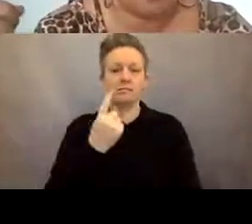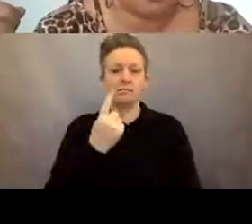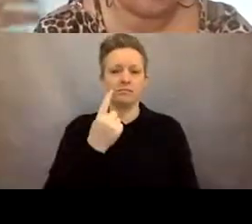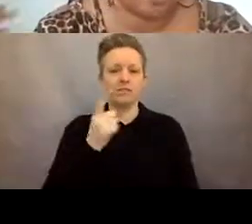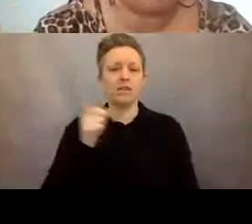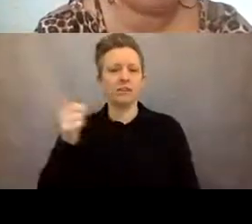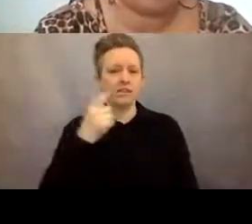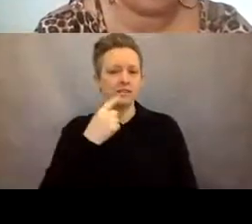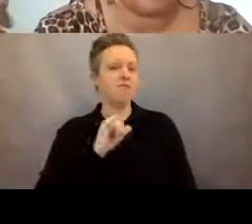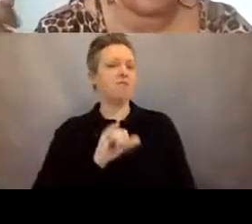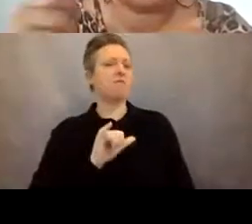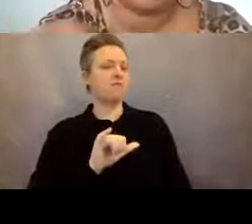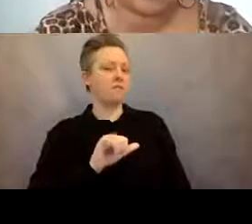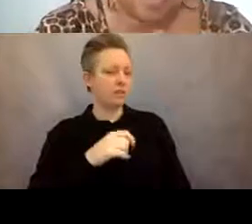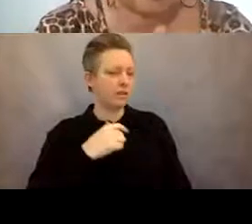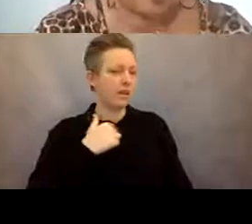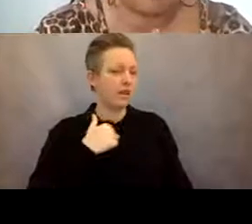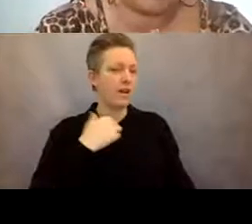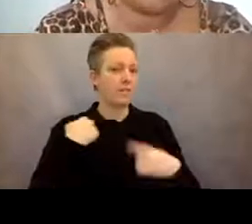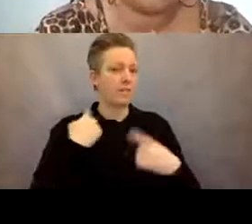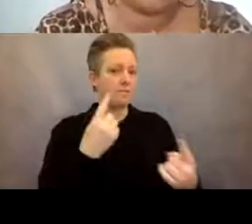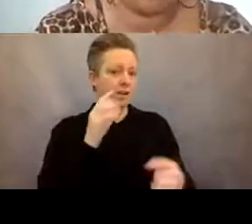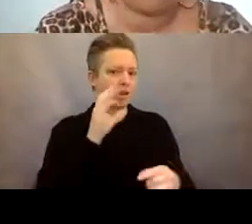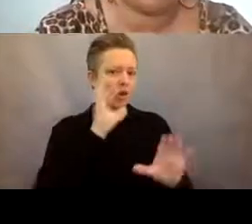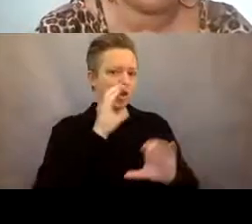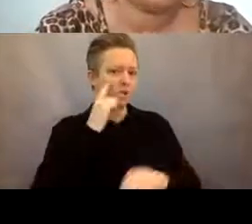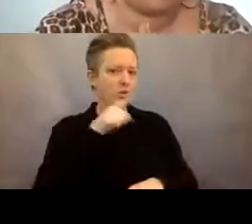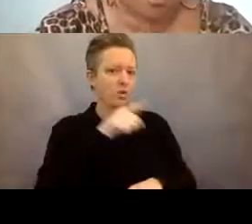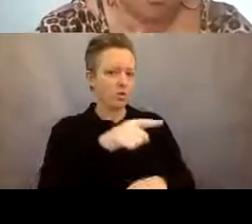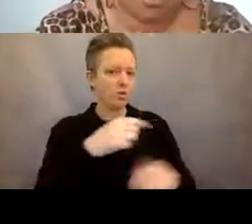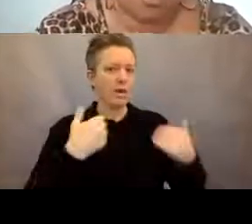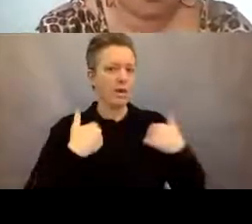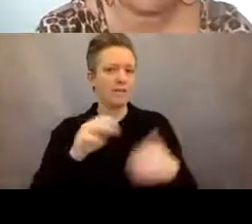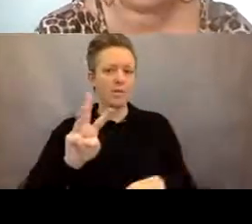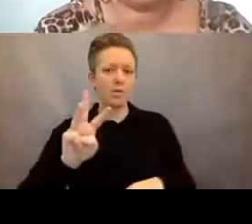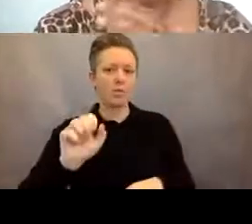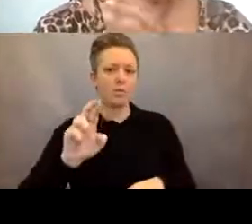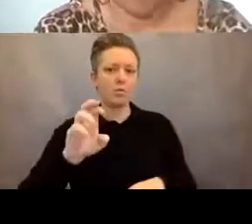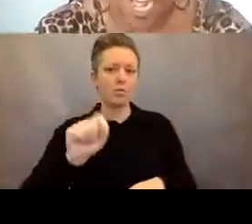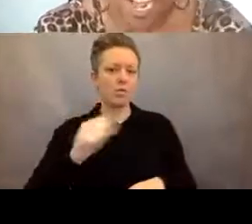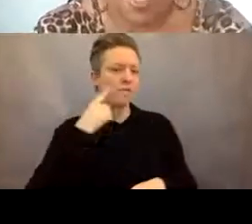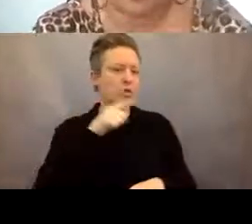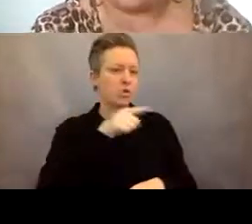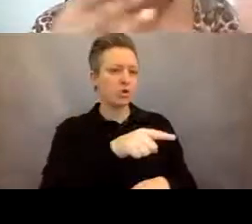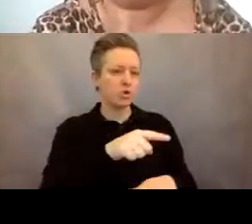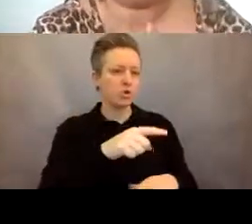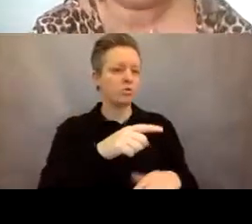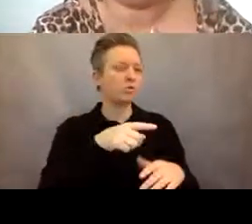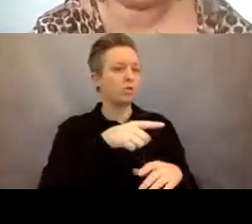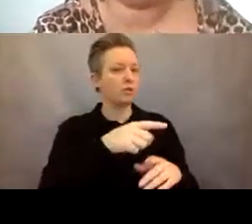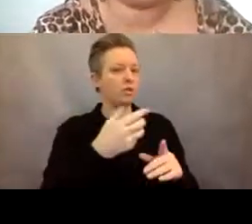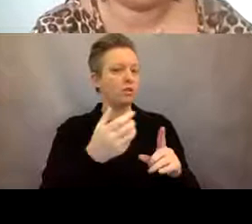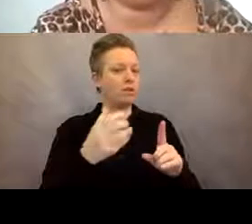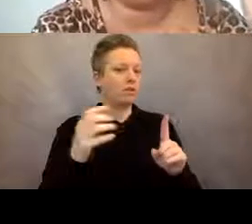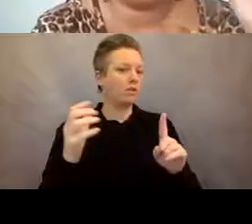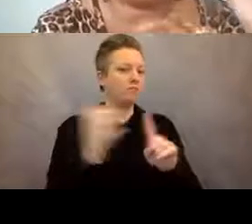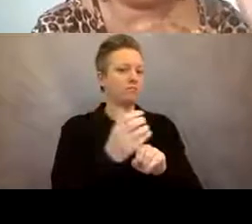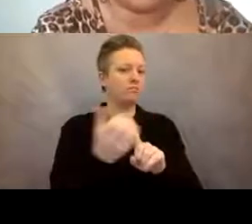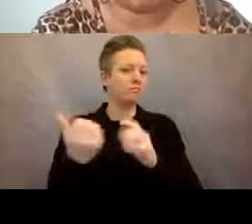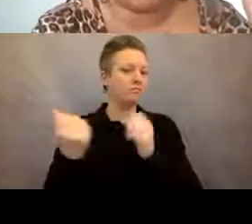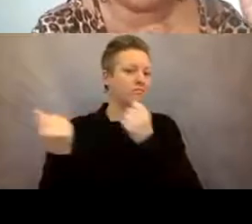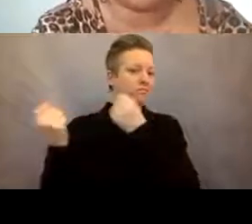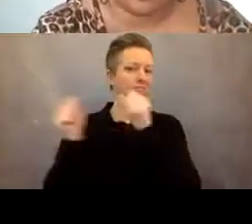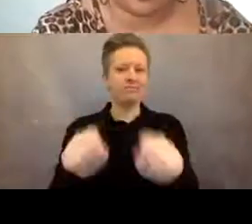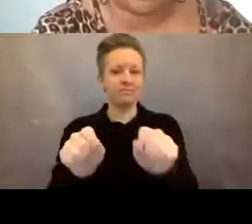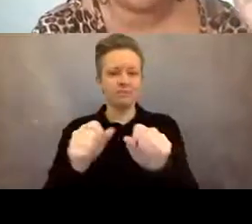looking for you. We have a warrant," and slammed her up against the car and actually broke her nose right after she had been gang raped. So to